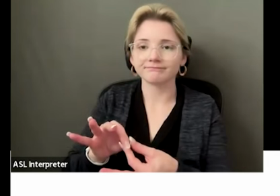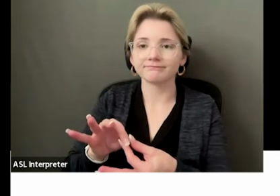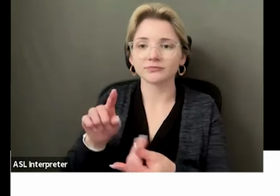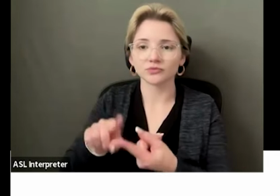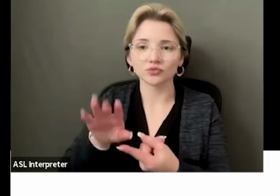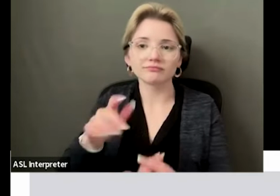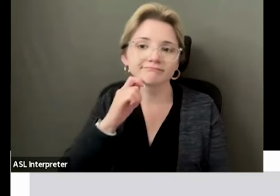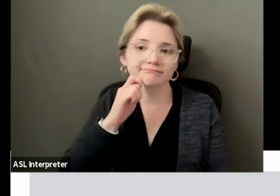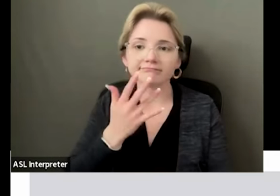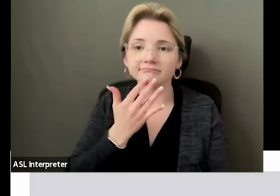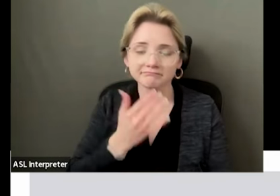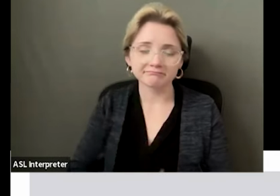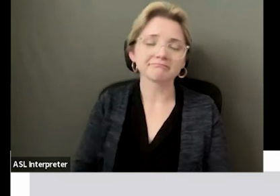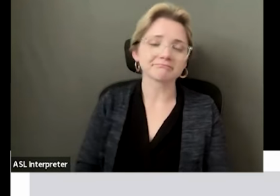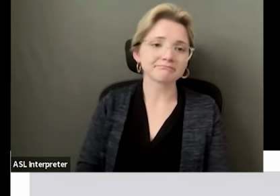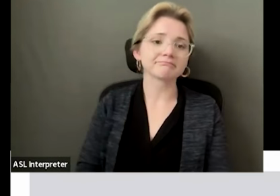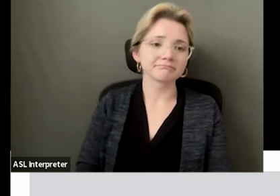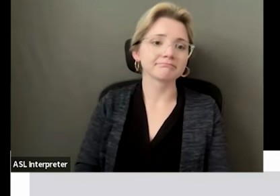Next slide.